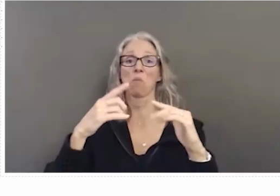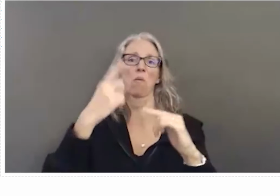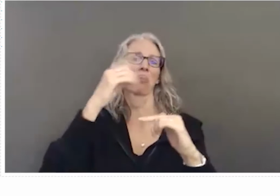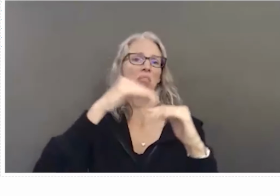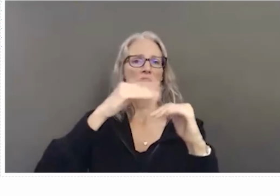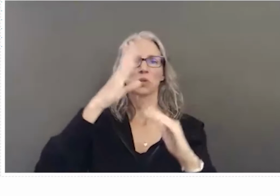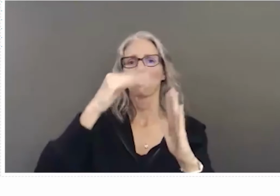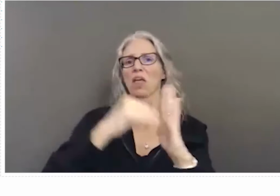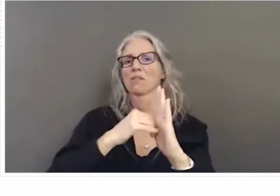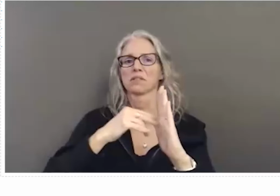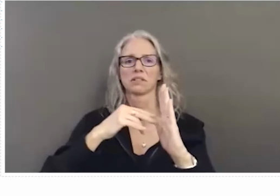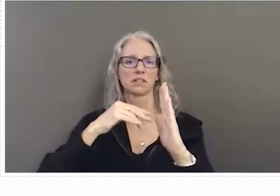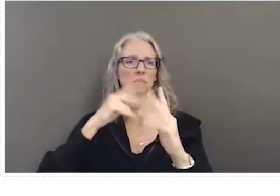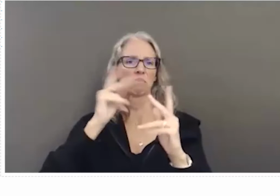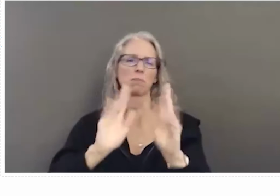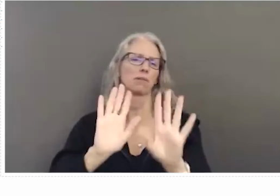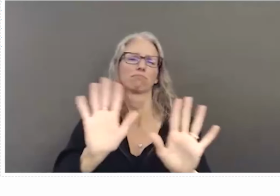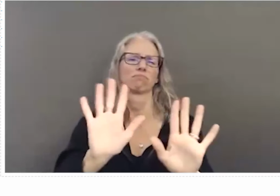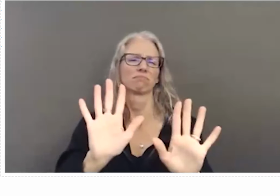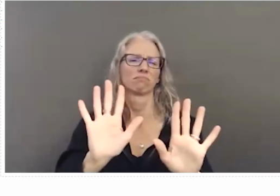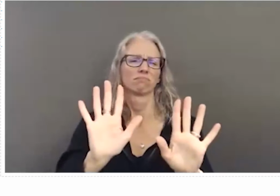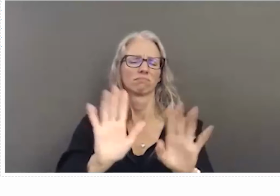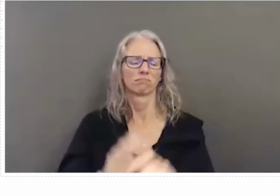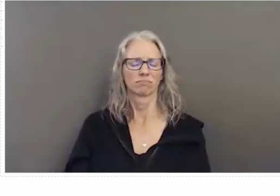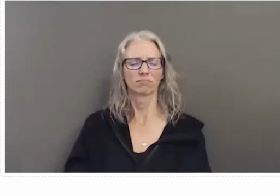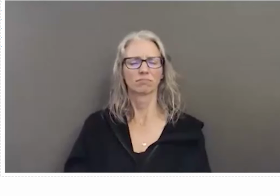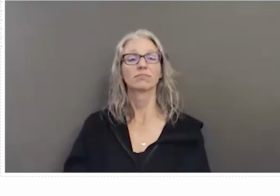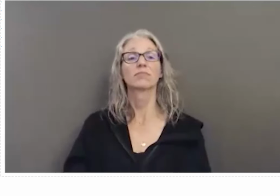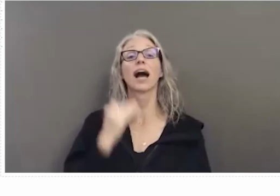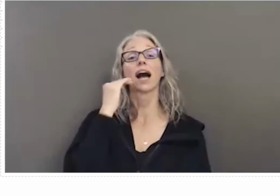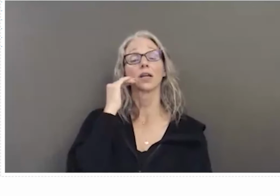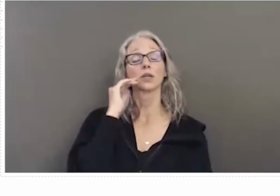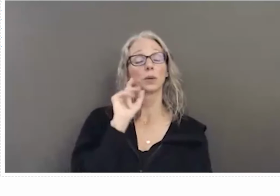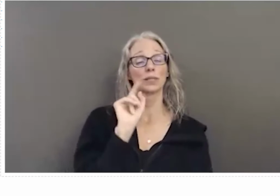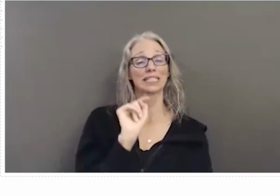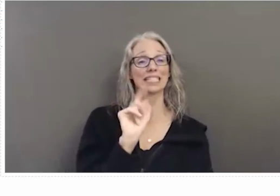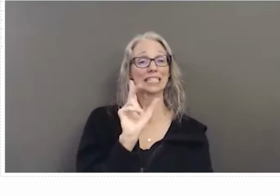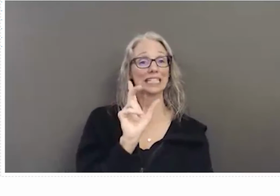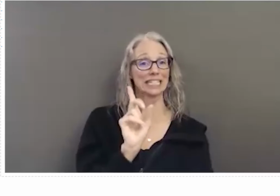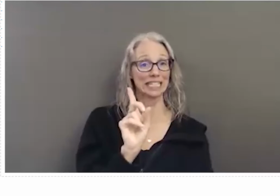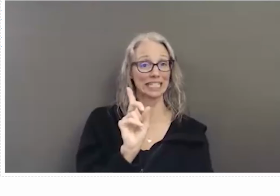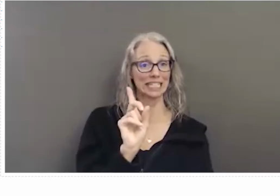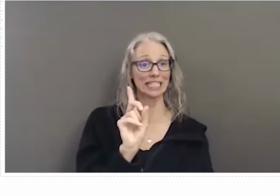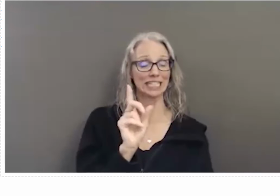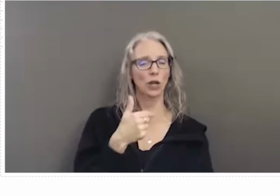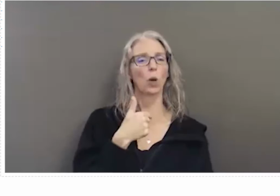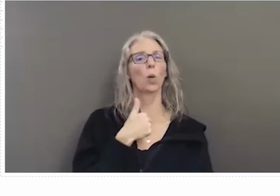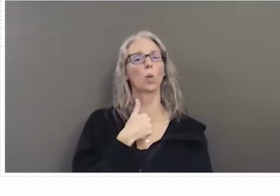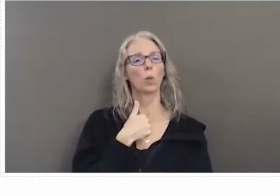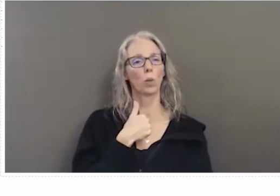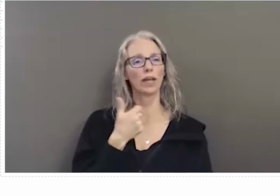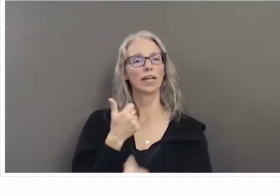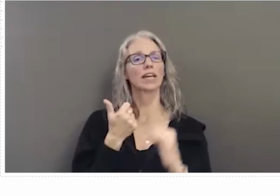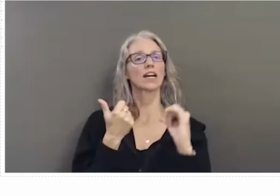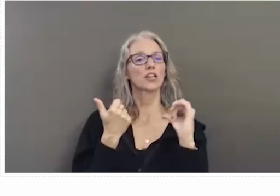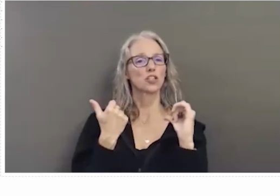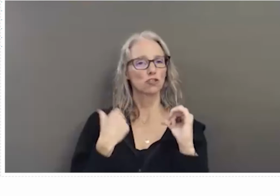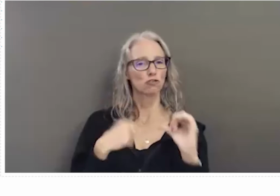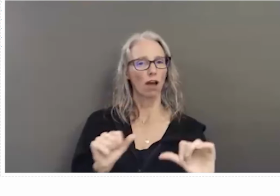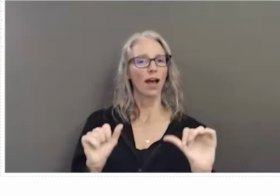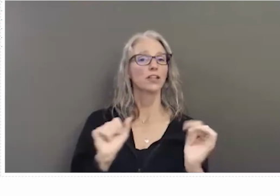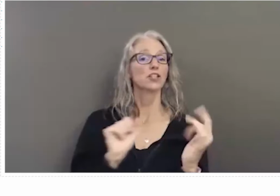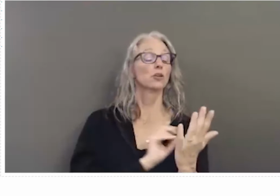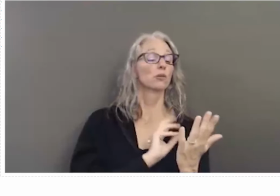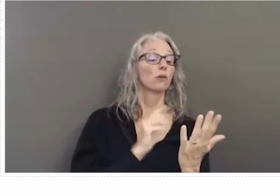broader scope. But I know at TD, we've worked really hard to shift our reporting from just